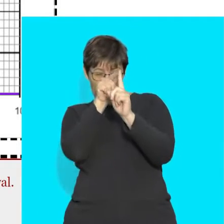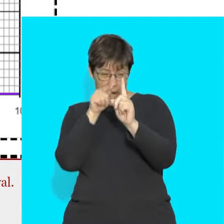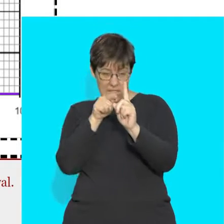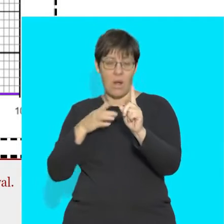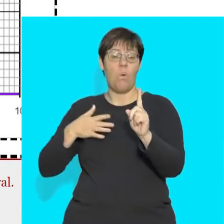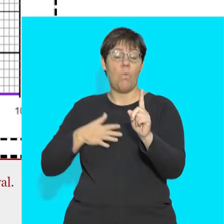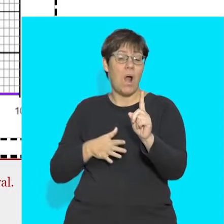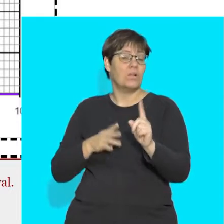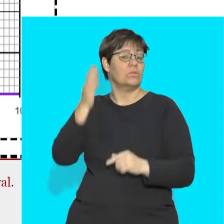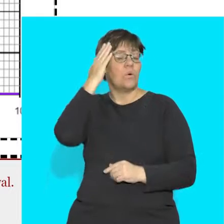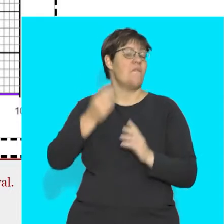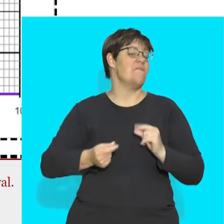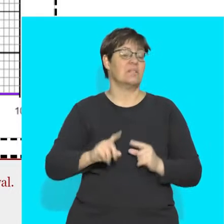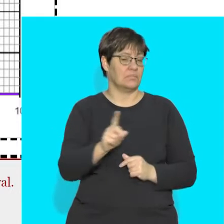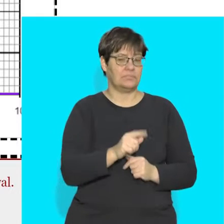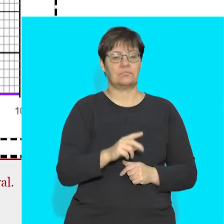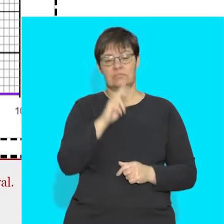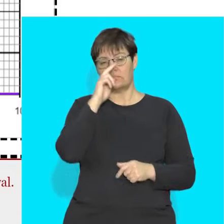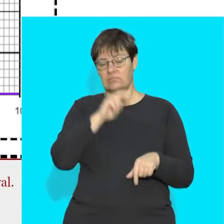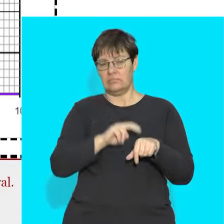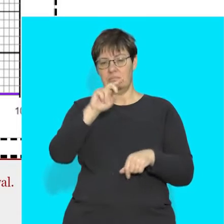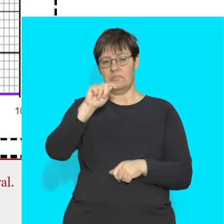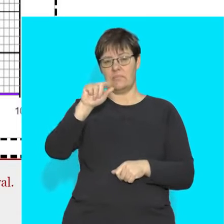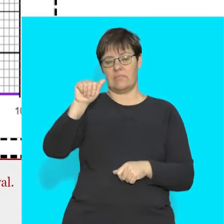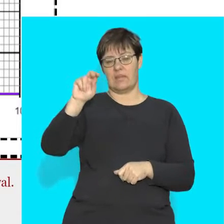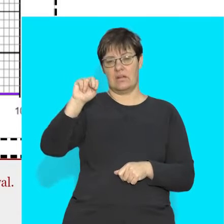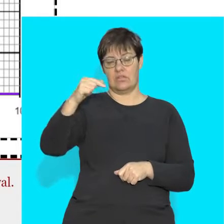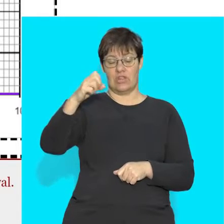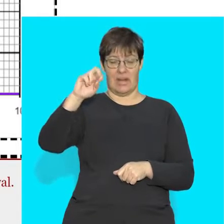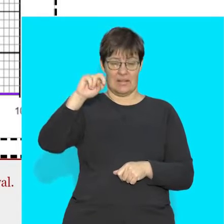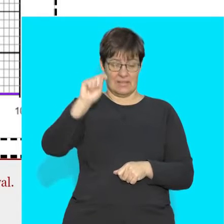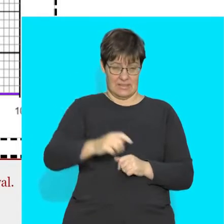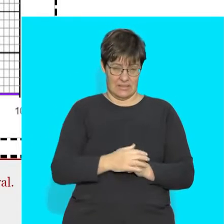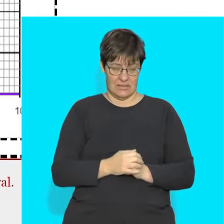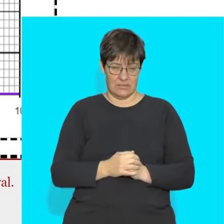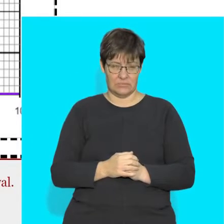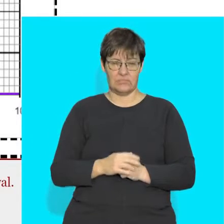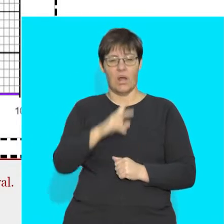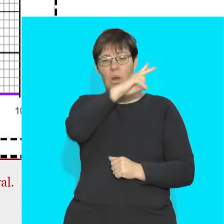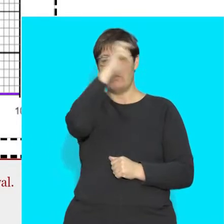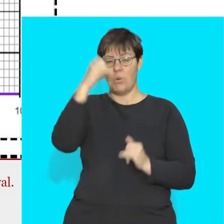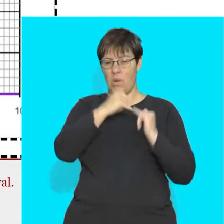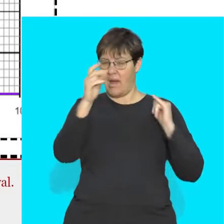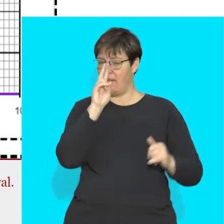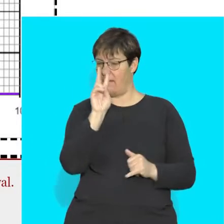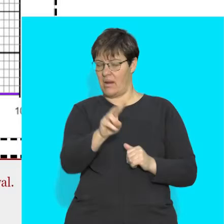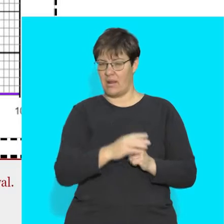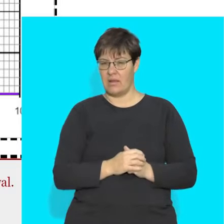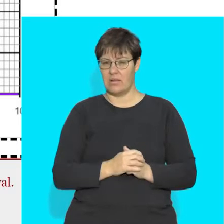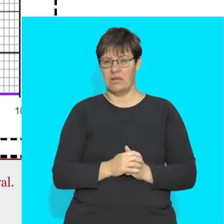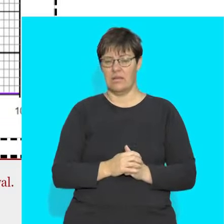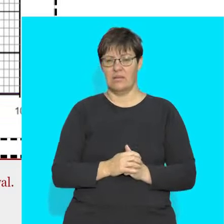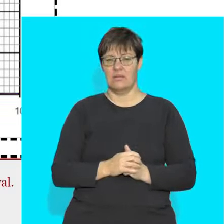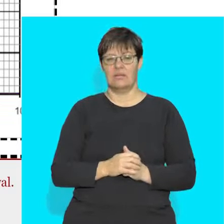we have to use what is known as the tangent. I need you to see what happens with this blue line. So if I go and I say, I want to